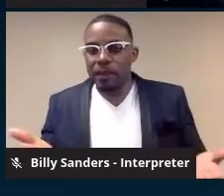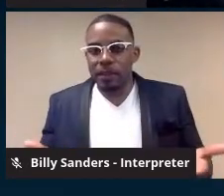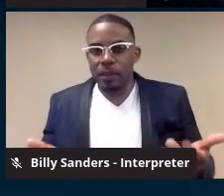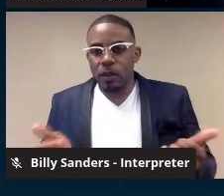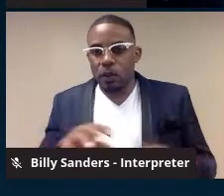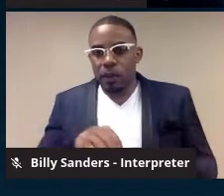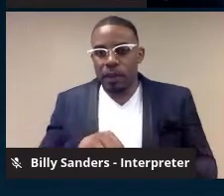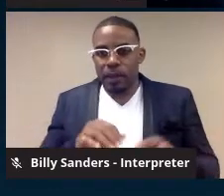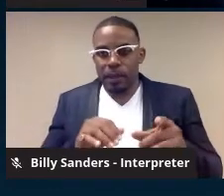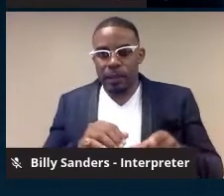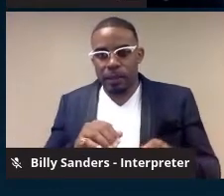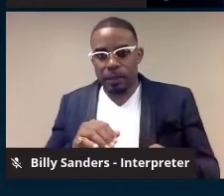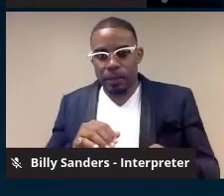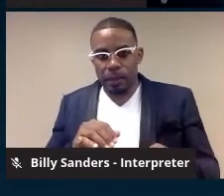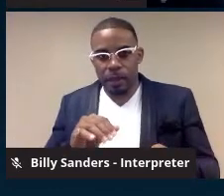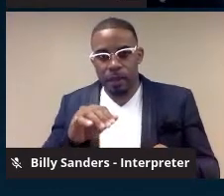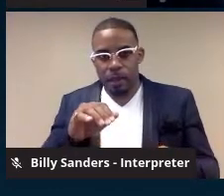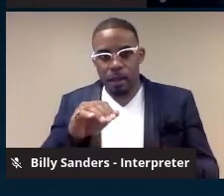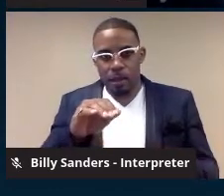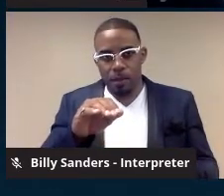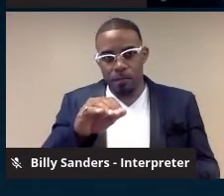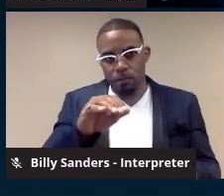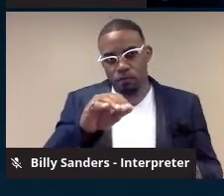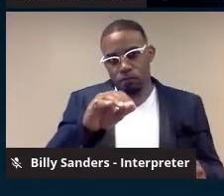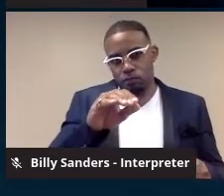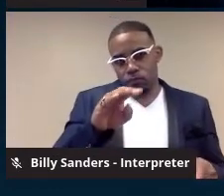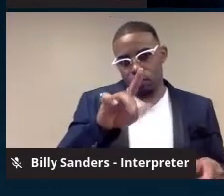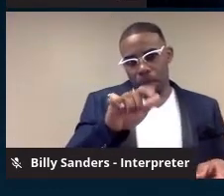within this browser.